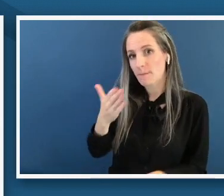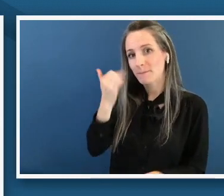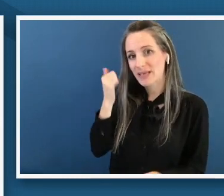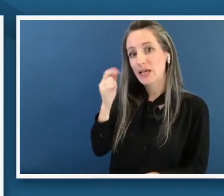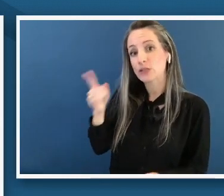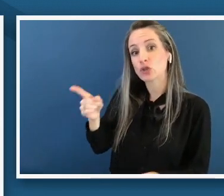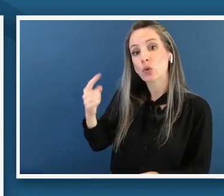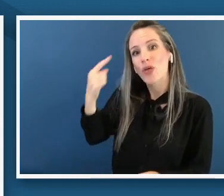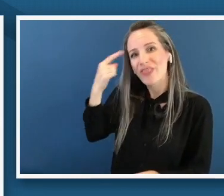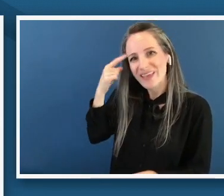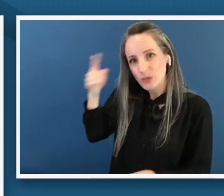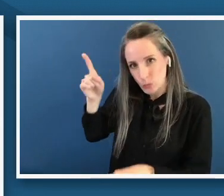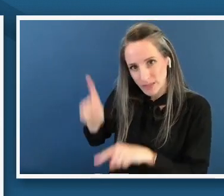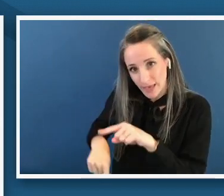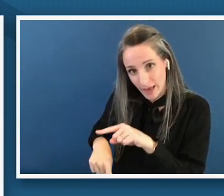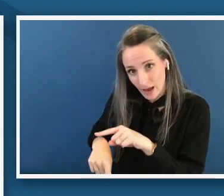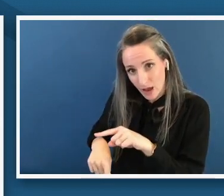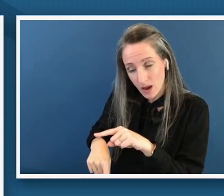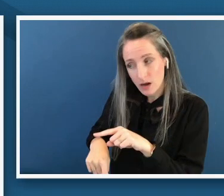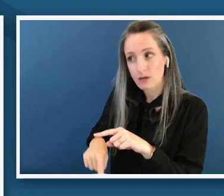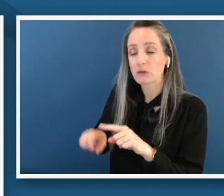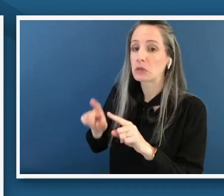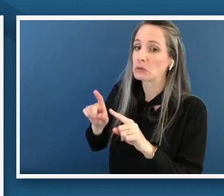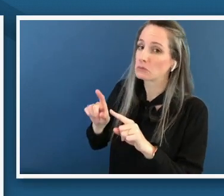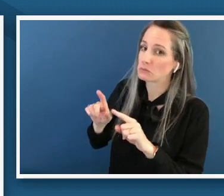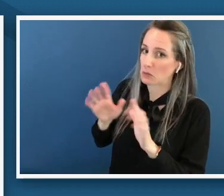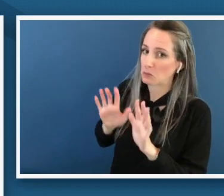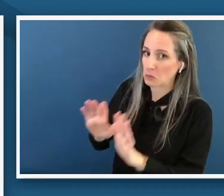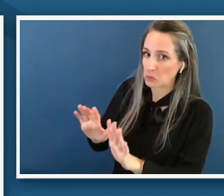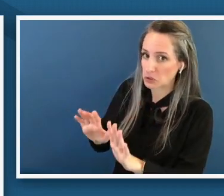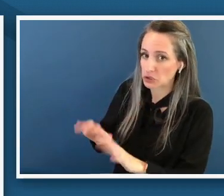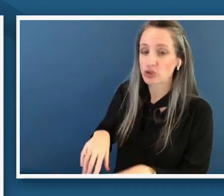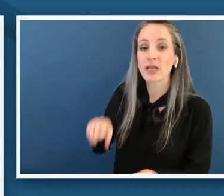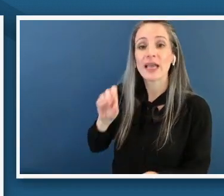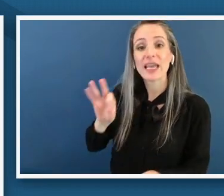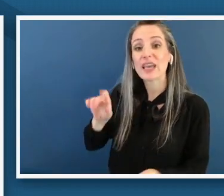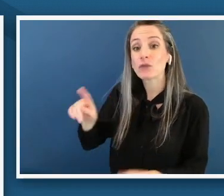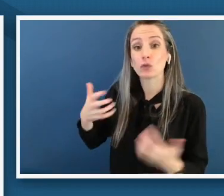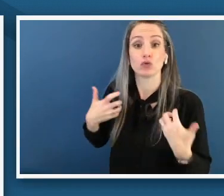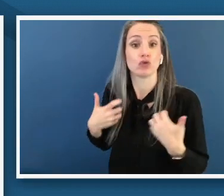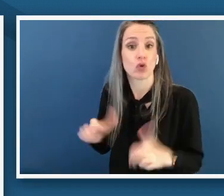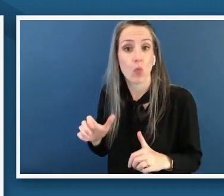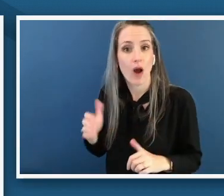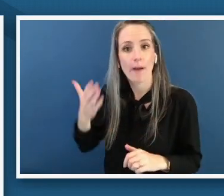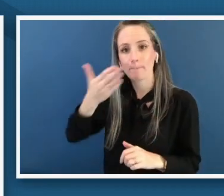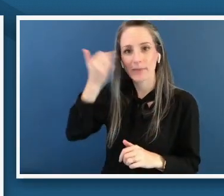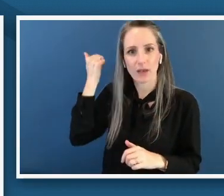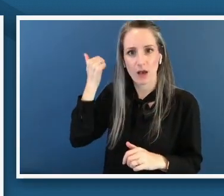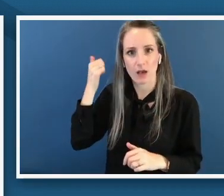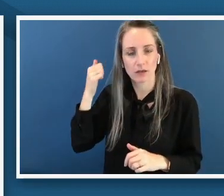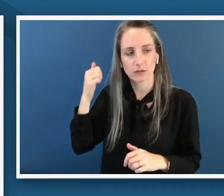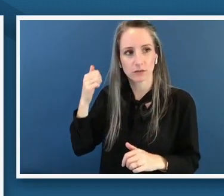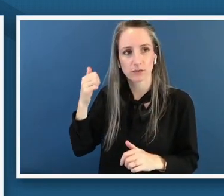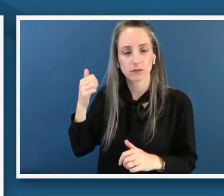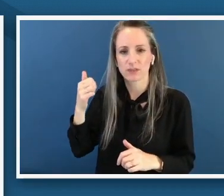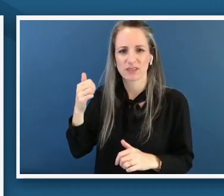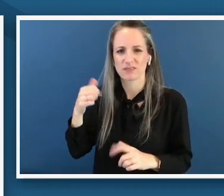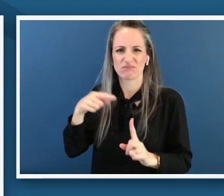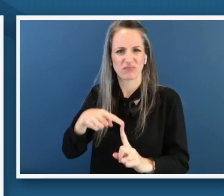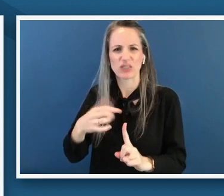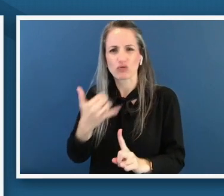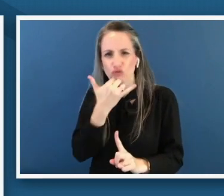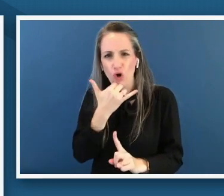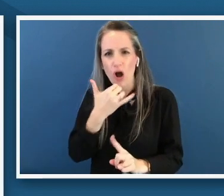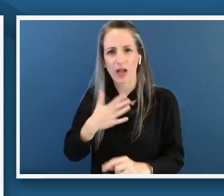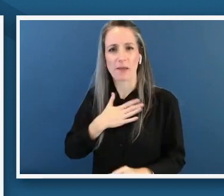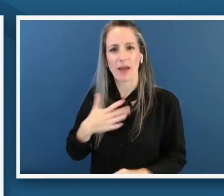You can. I want you to try. But if you're not doing it because it strikes you just wrong in your heart and your